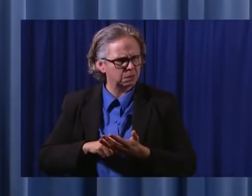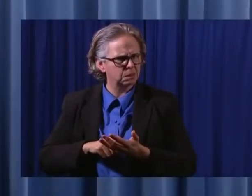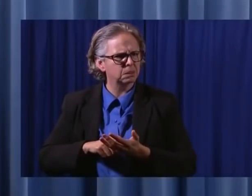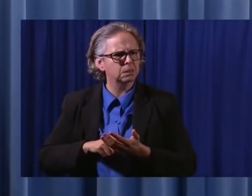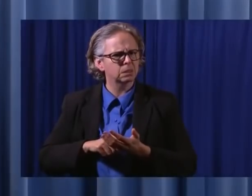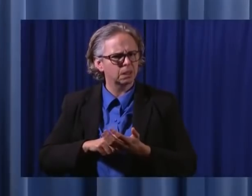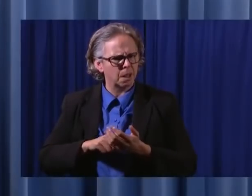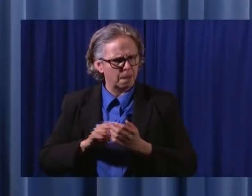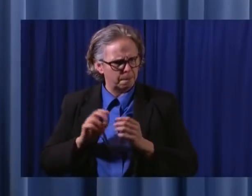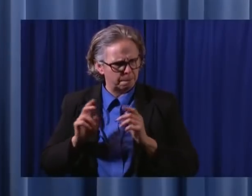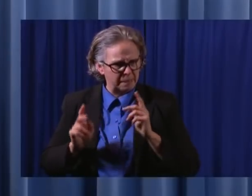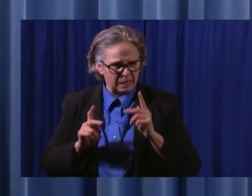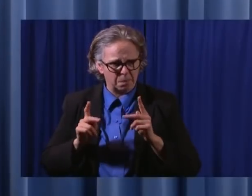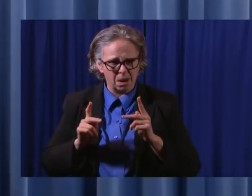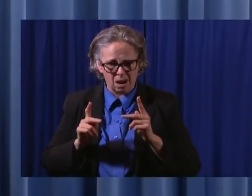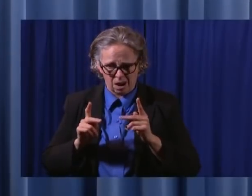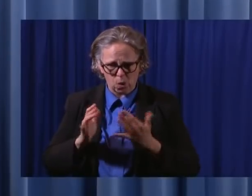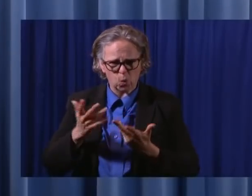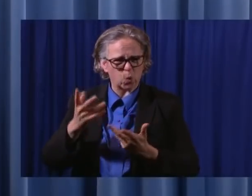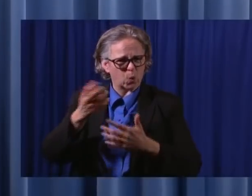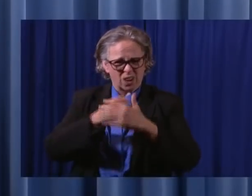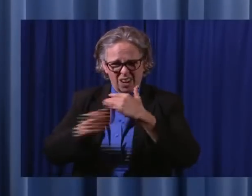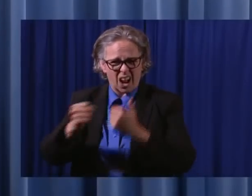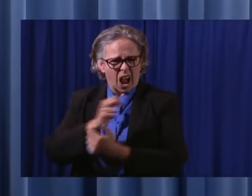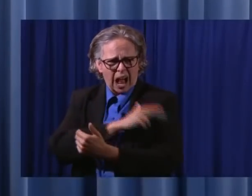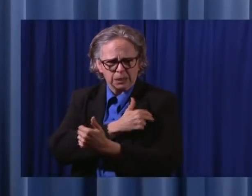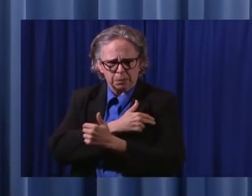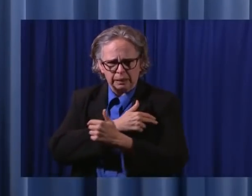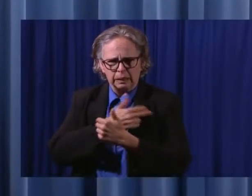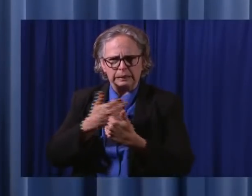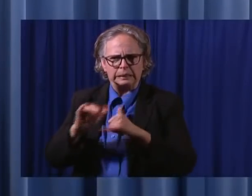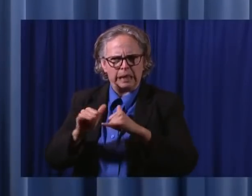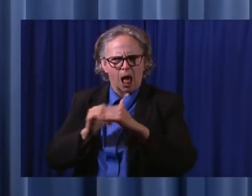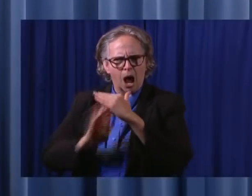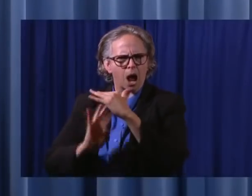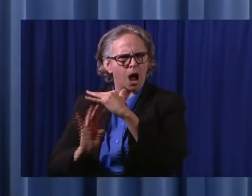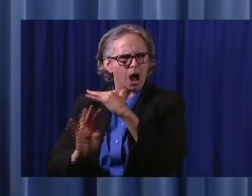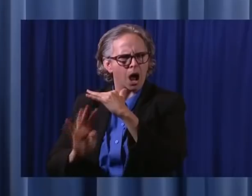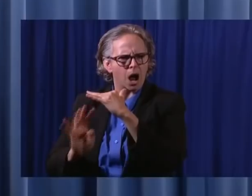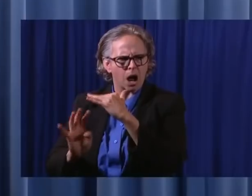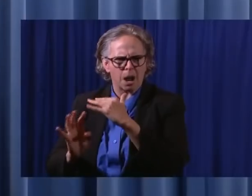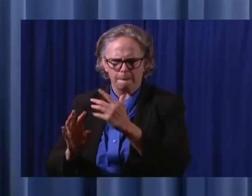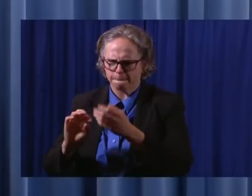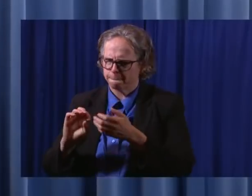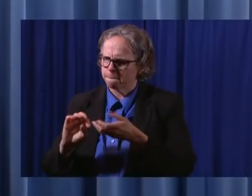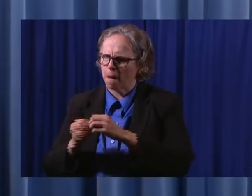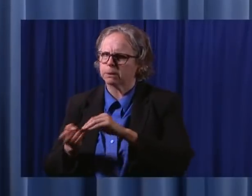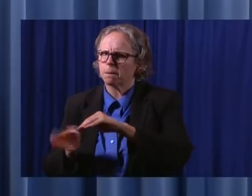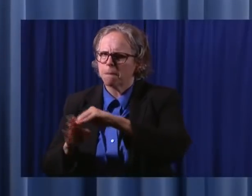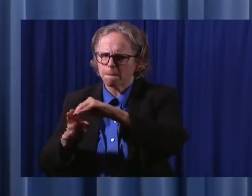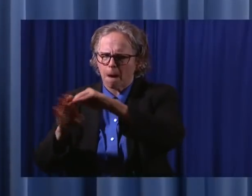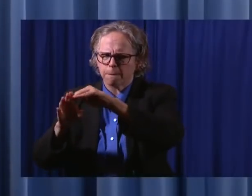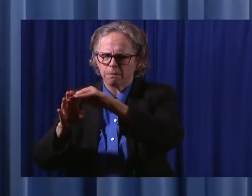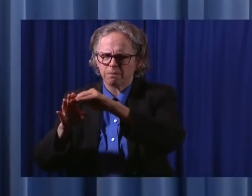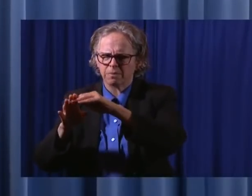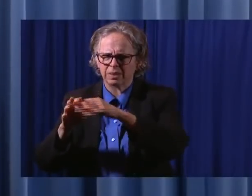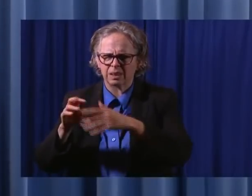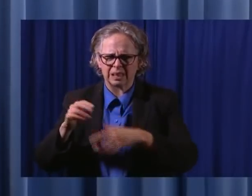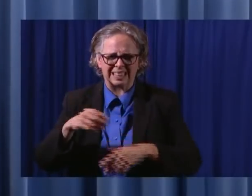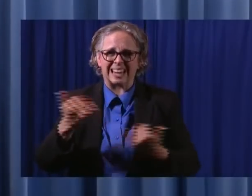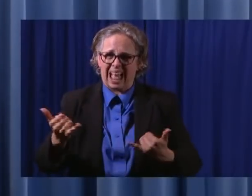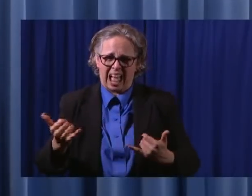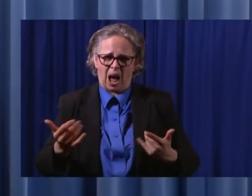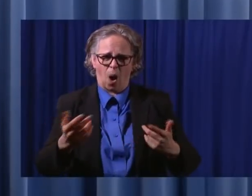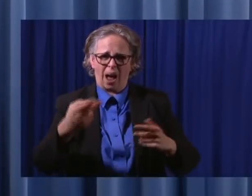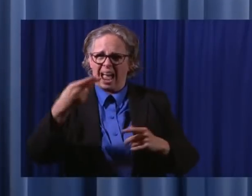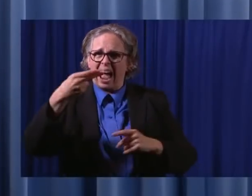has steadily increased. In fact, in Hamilton County, the number of COVID positive patients has doubled